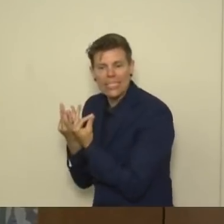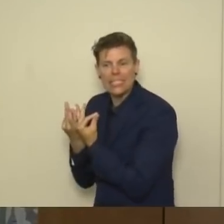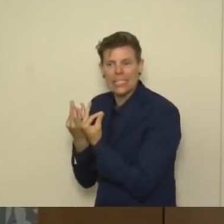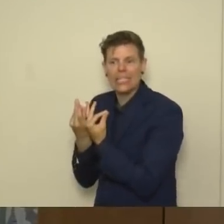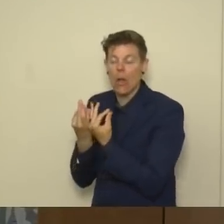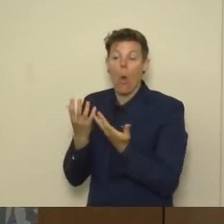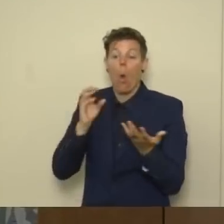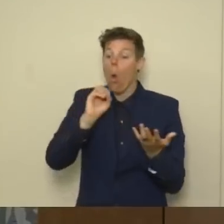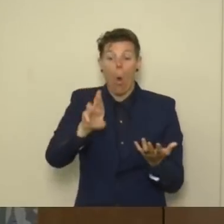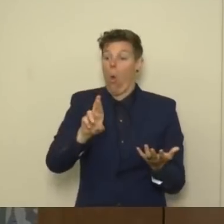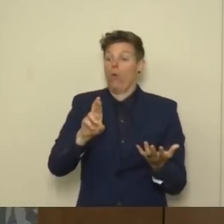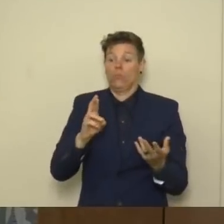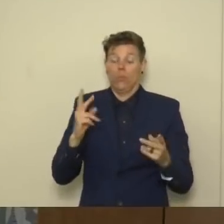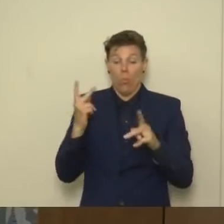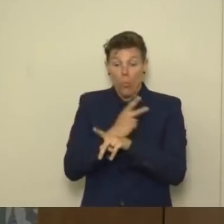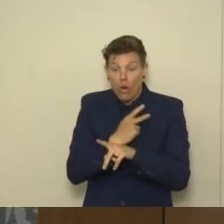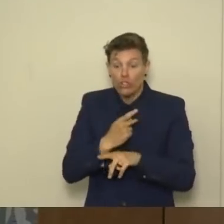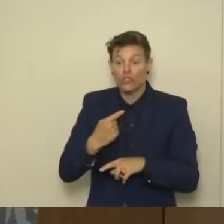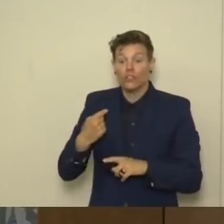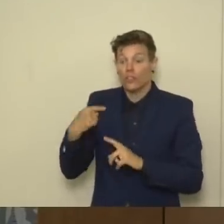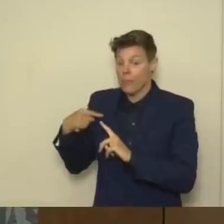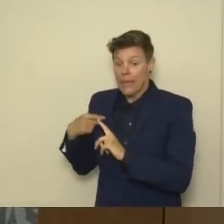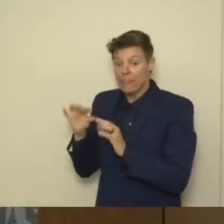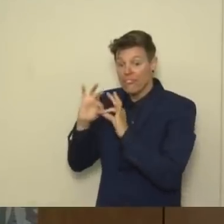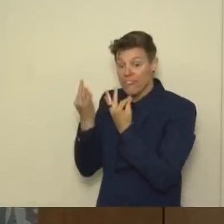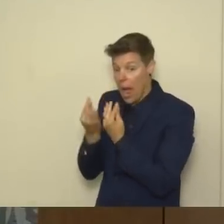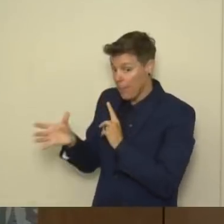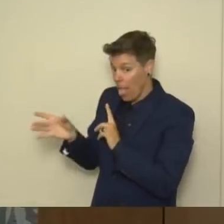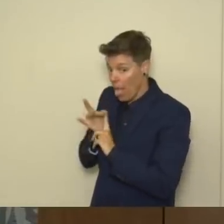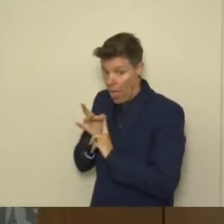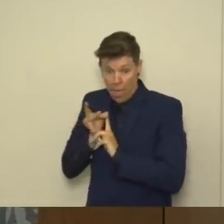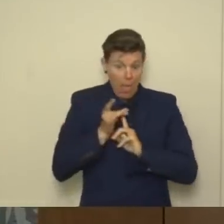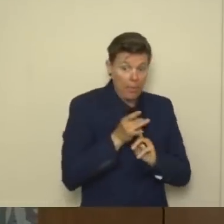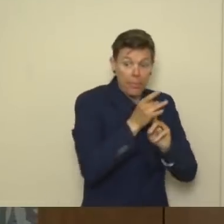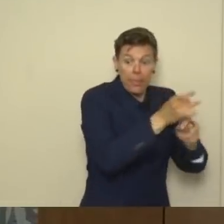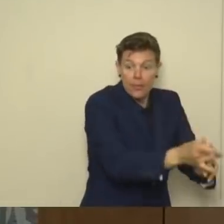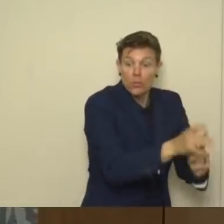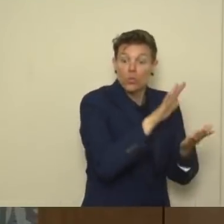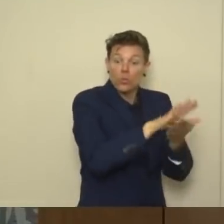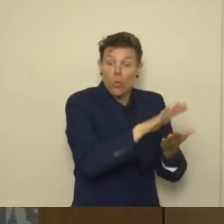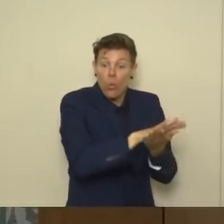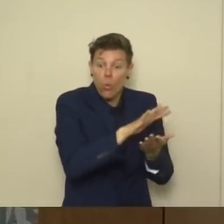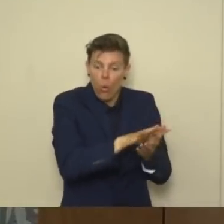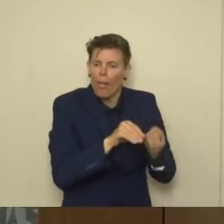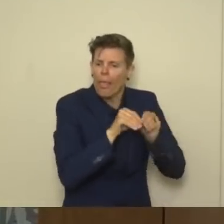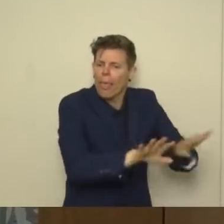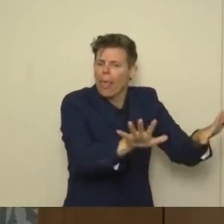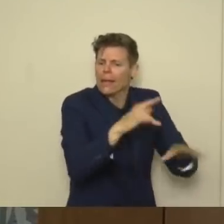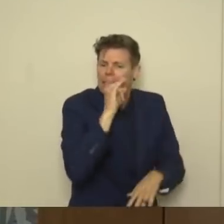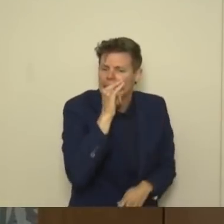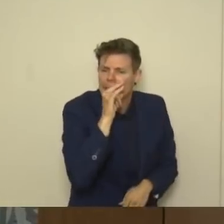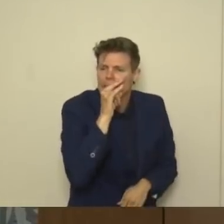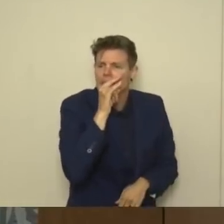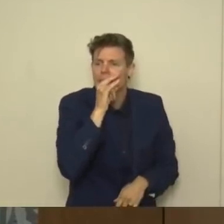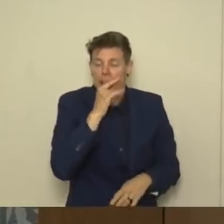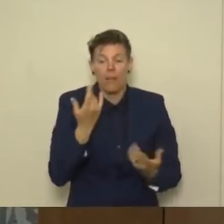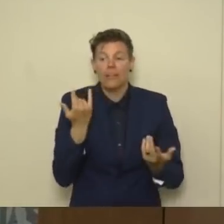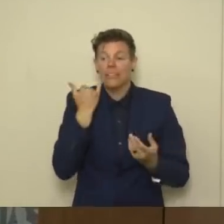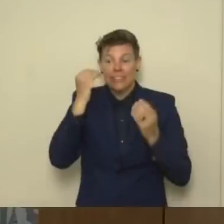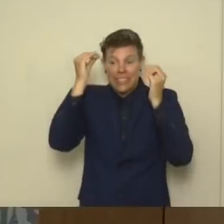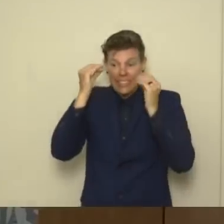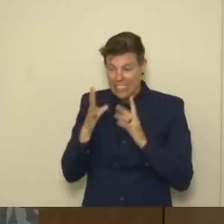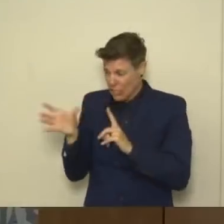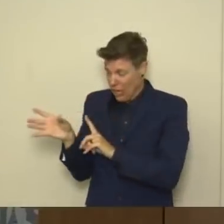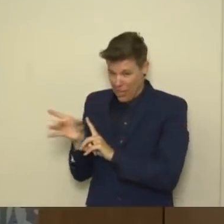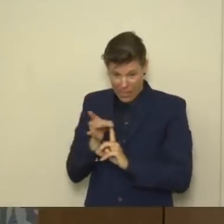COVID because we've got a prevalence rate that's too high in the state. They bring it to a school. They infect